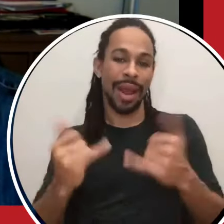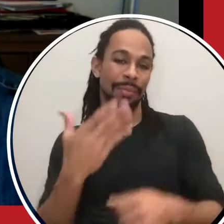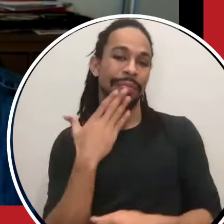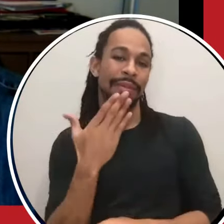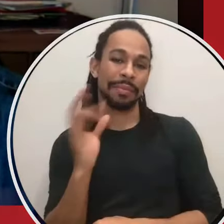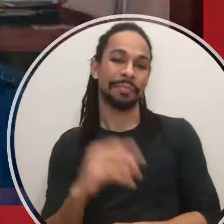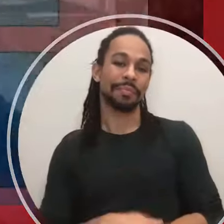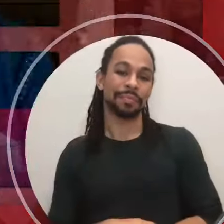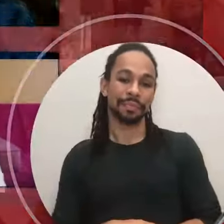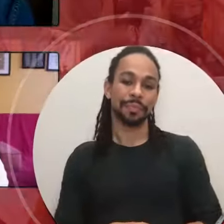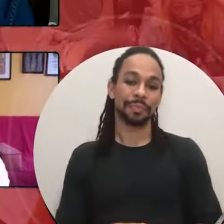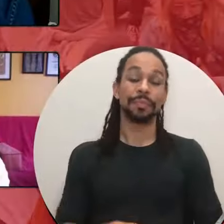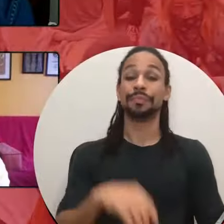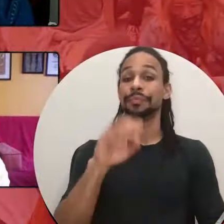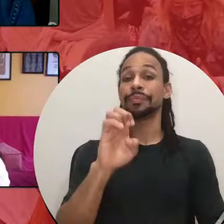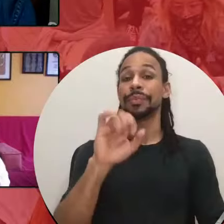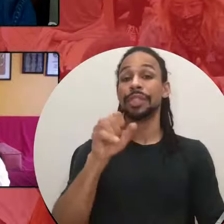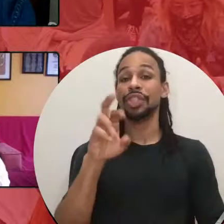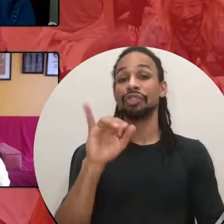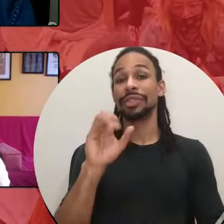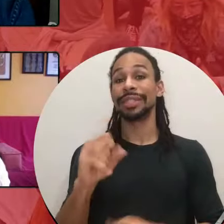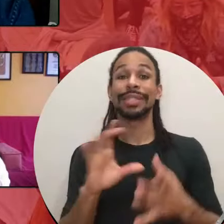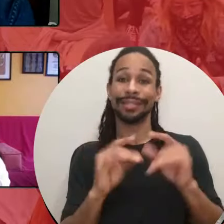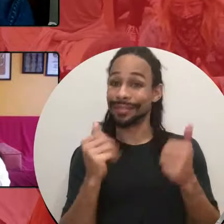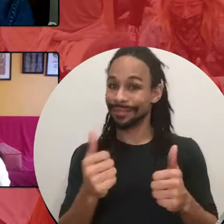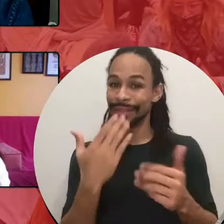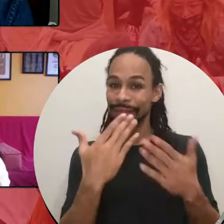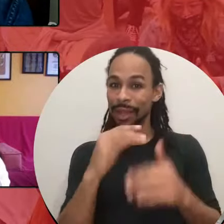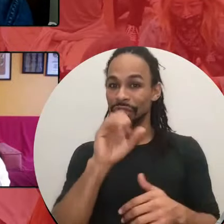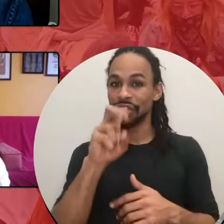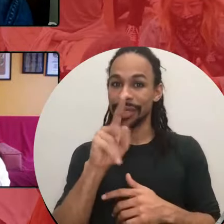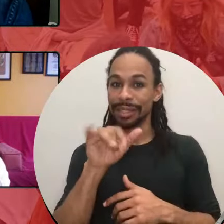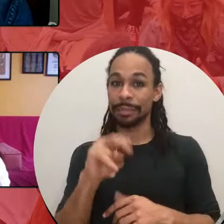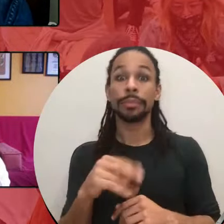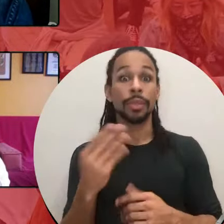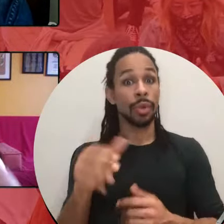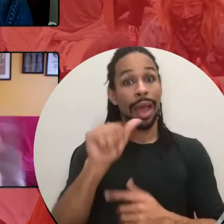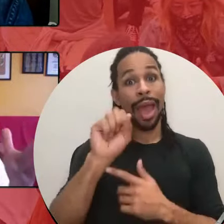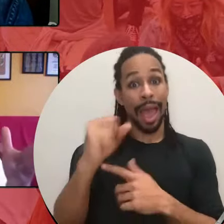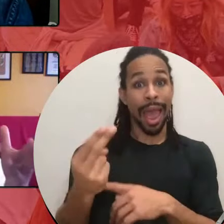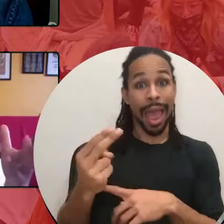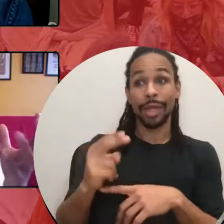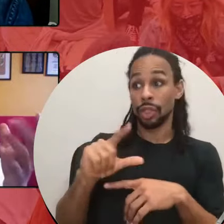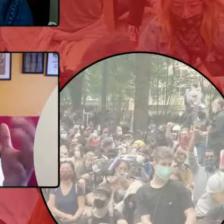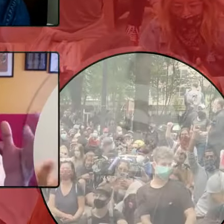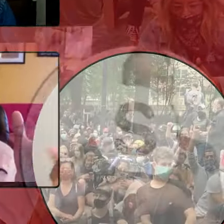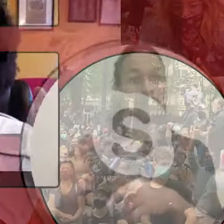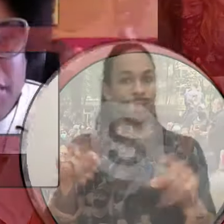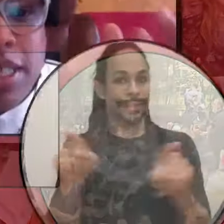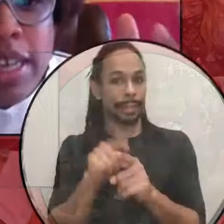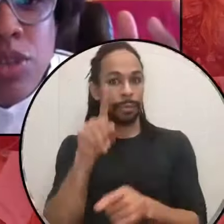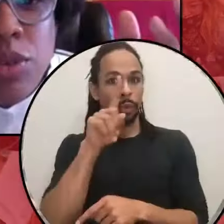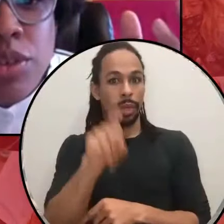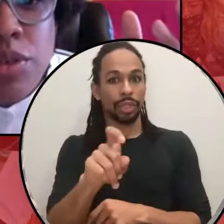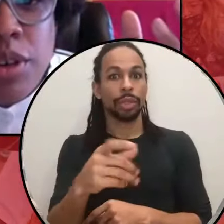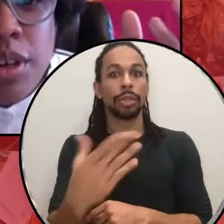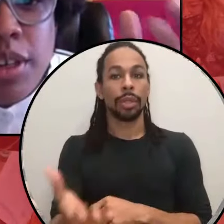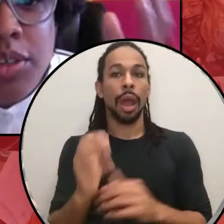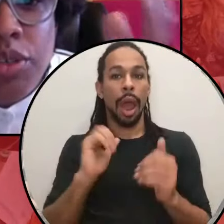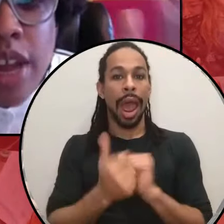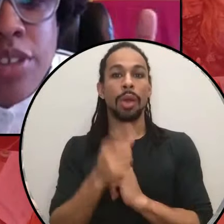Thank you so much, Justin. So Ash, same question. Really, how are you experimenting with